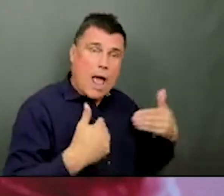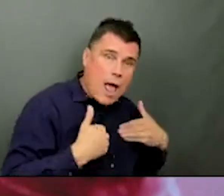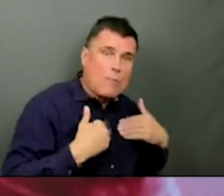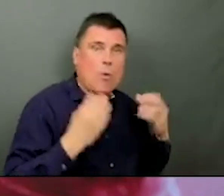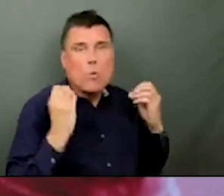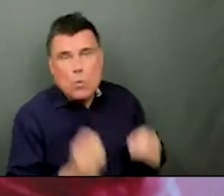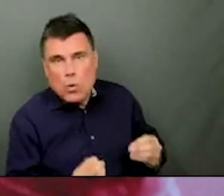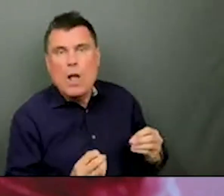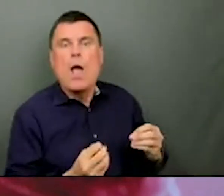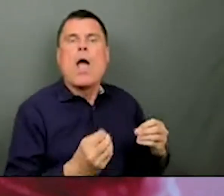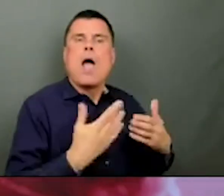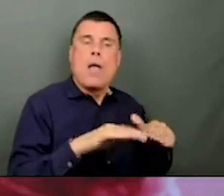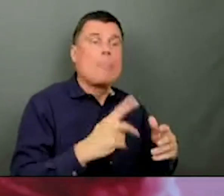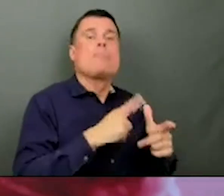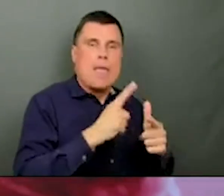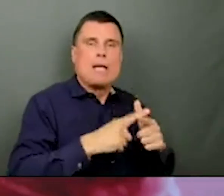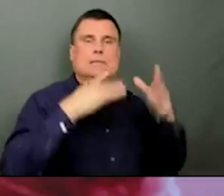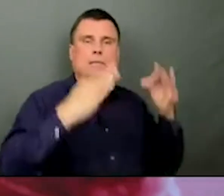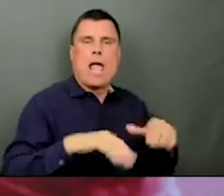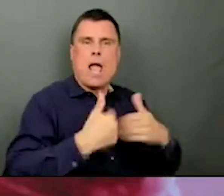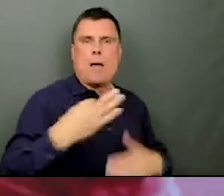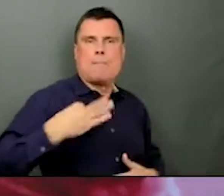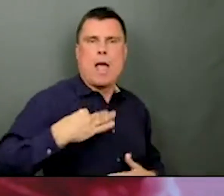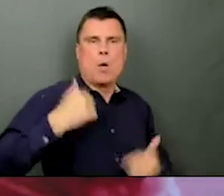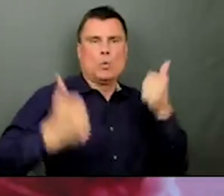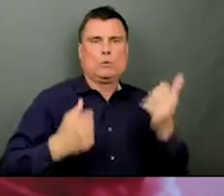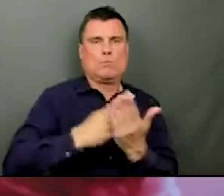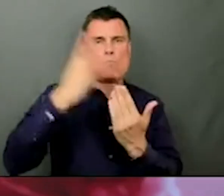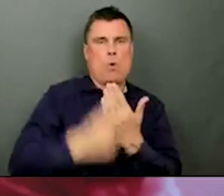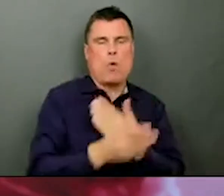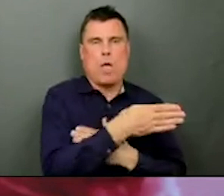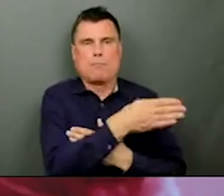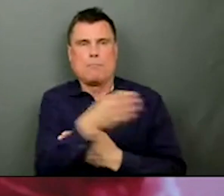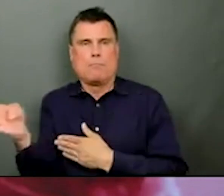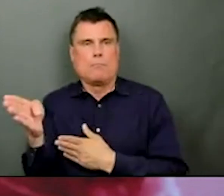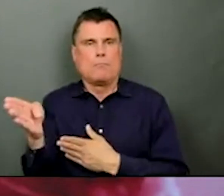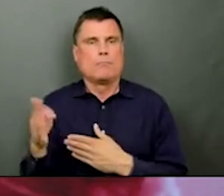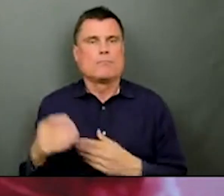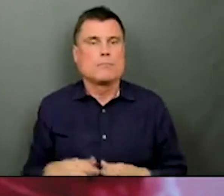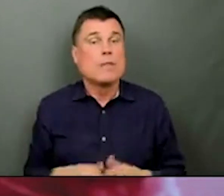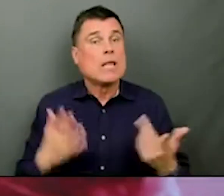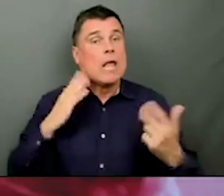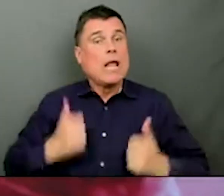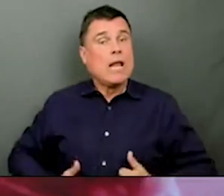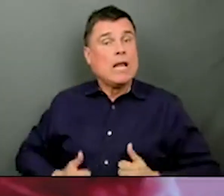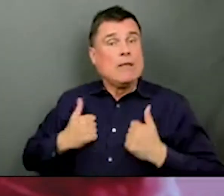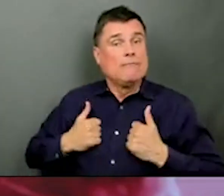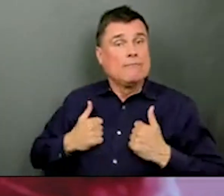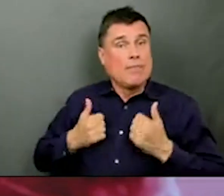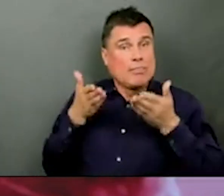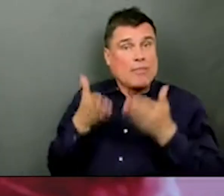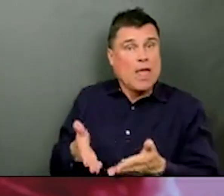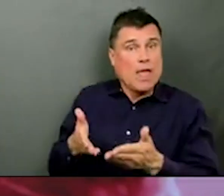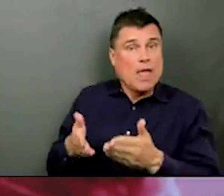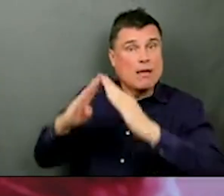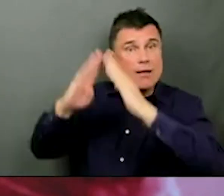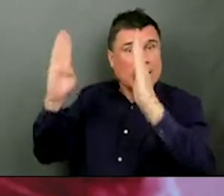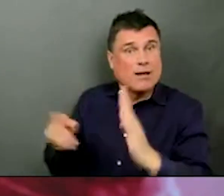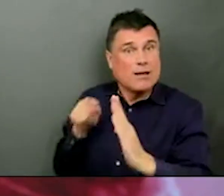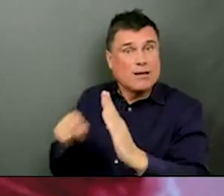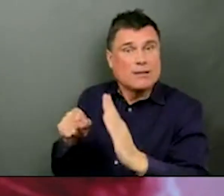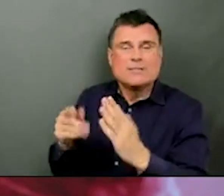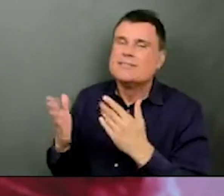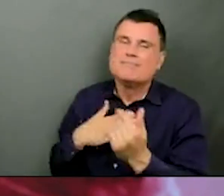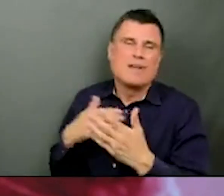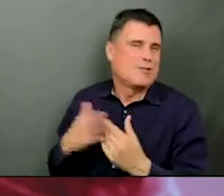other programs. A hypothetical about who lives where and how is beyond the scope of the legislation. We're hoping